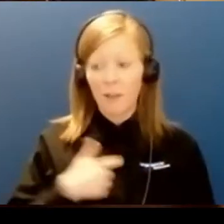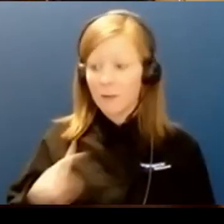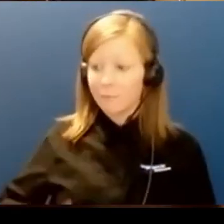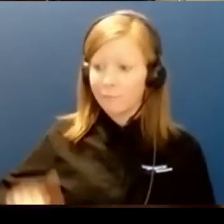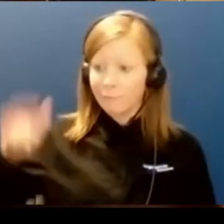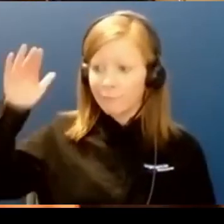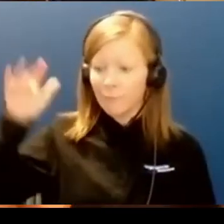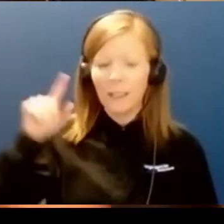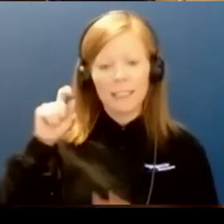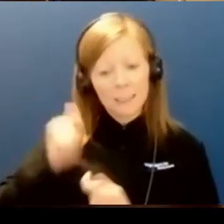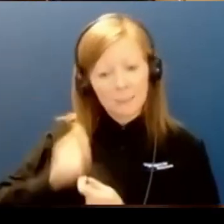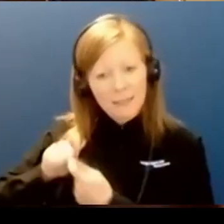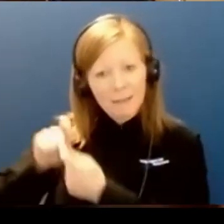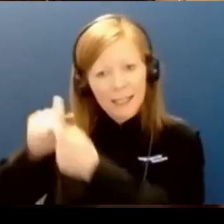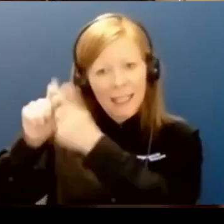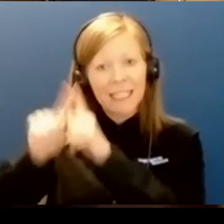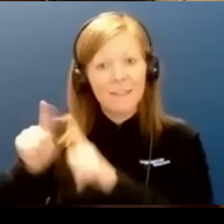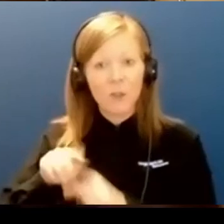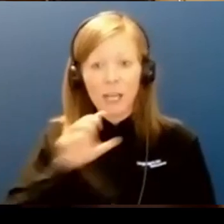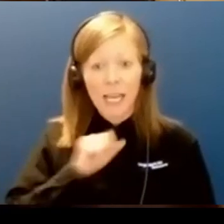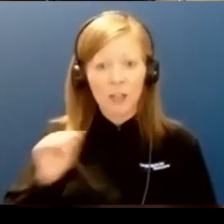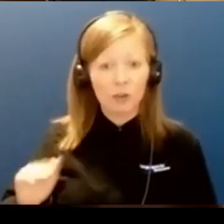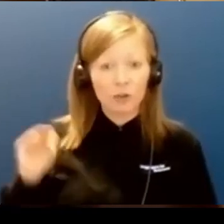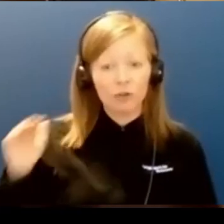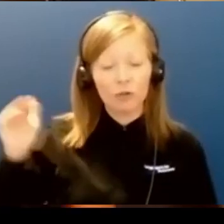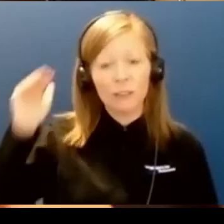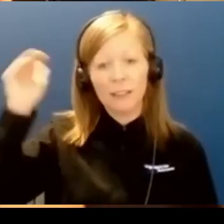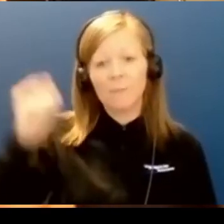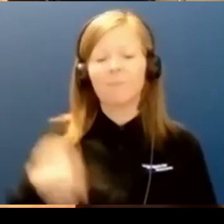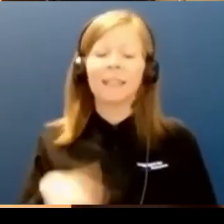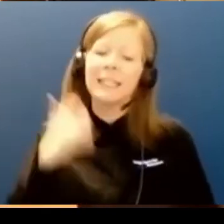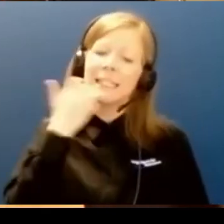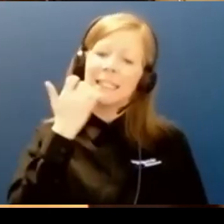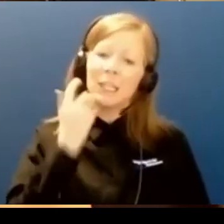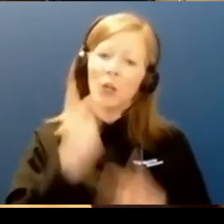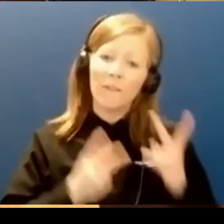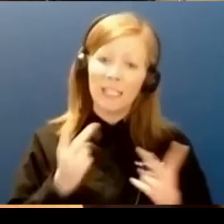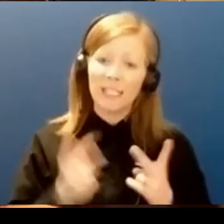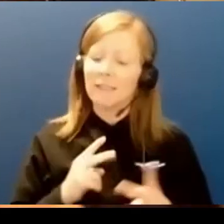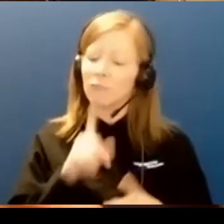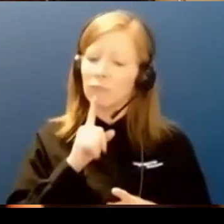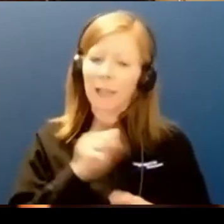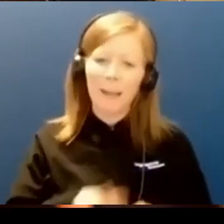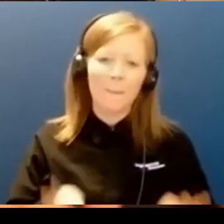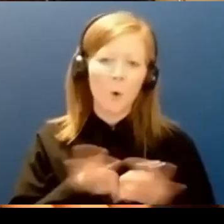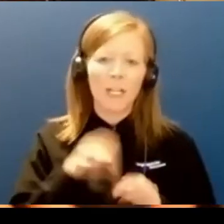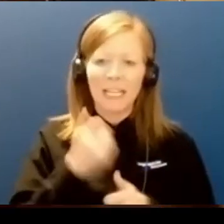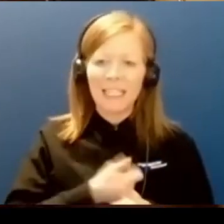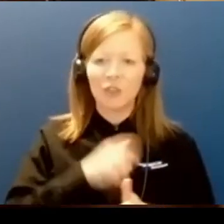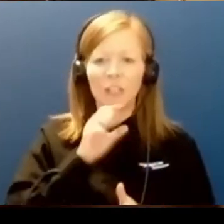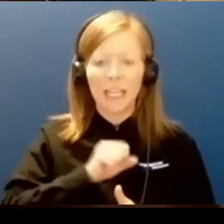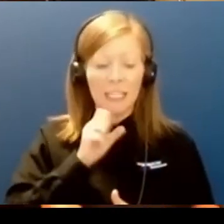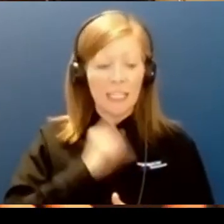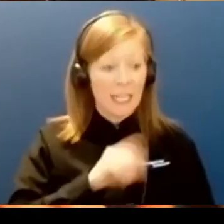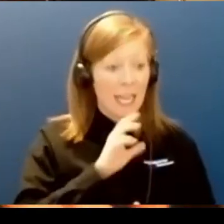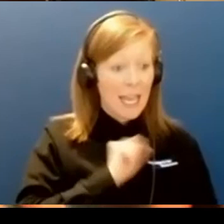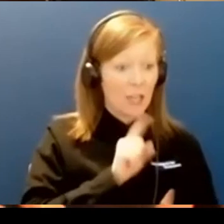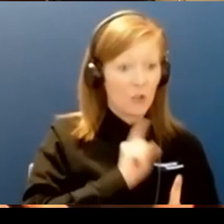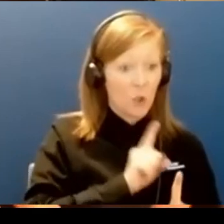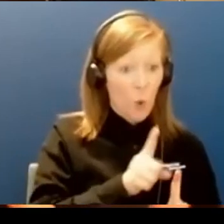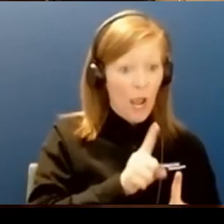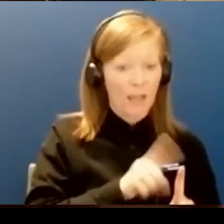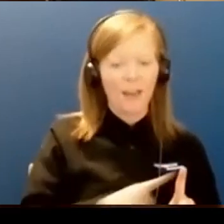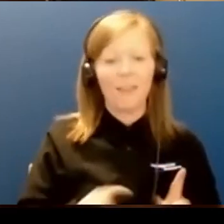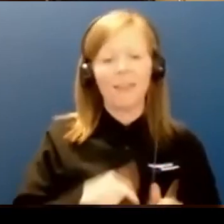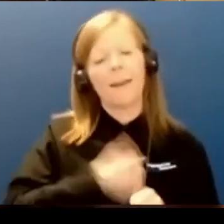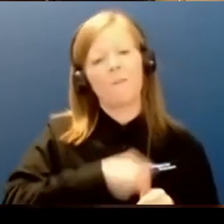at different age. Dental visits are so important at every age, beginning at age 1 and really every 6 months. And we think of